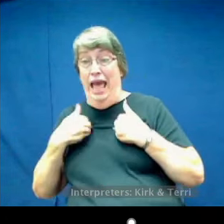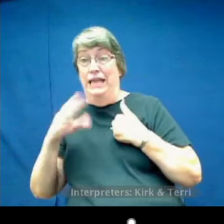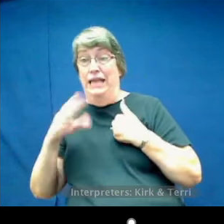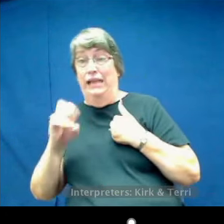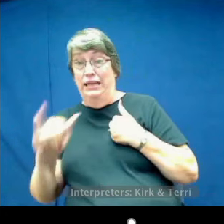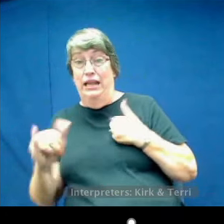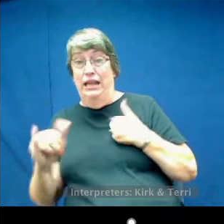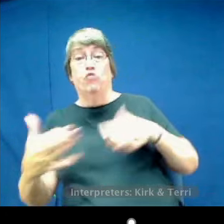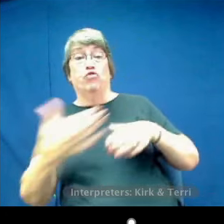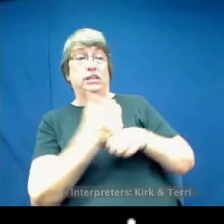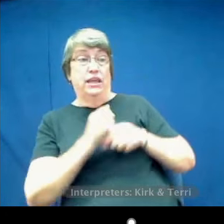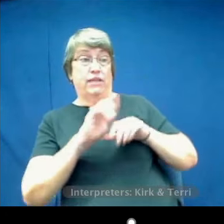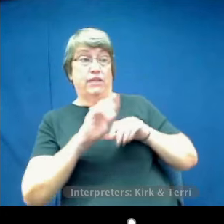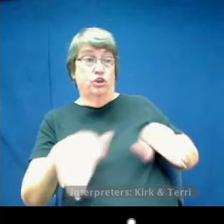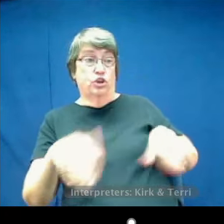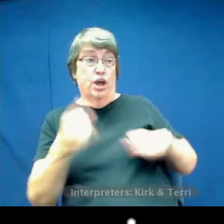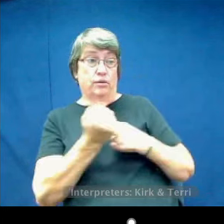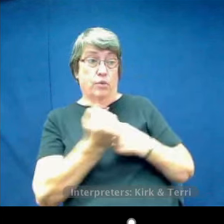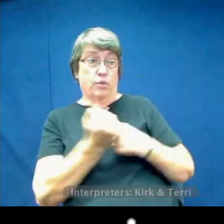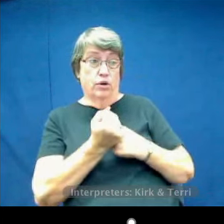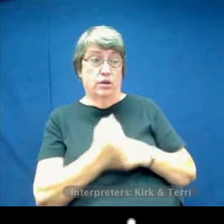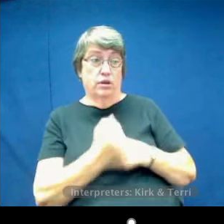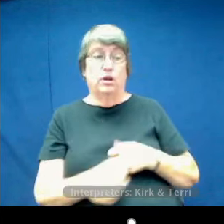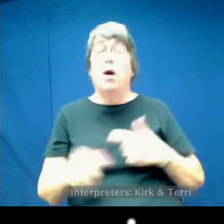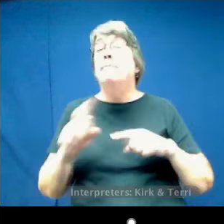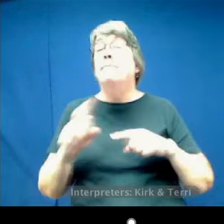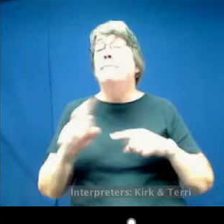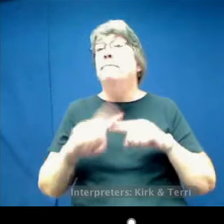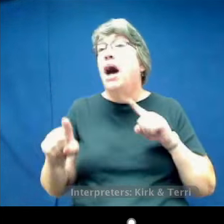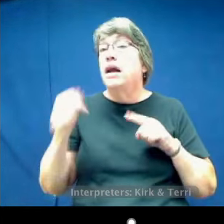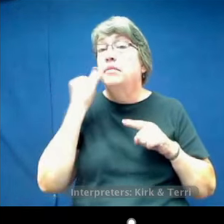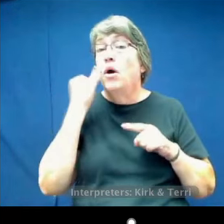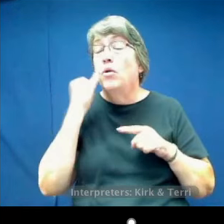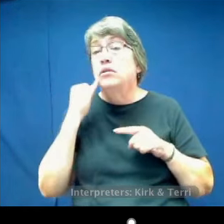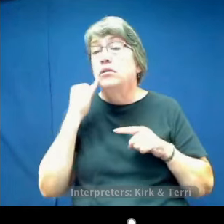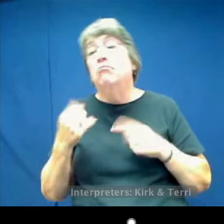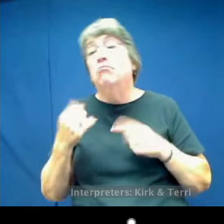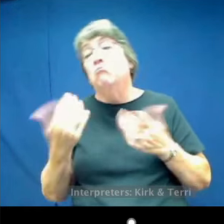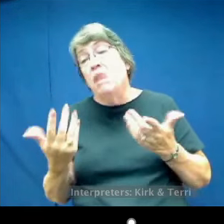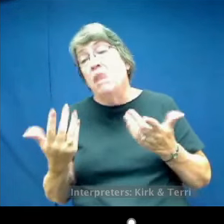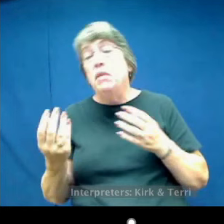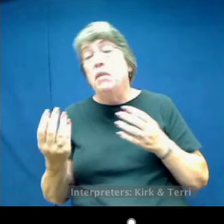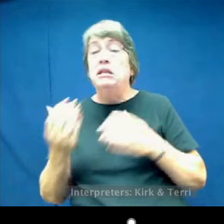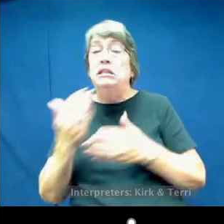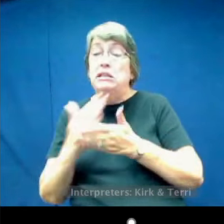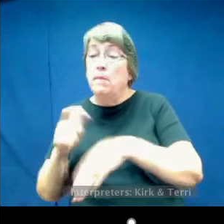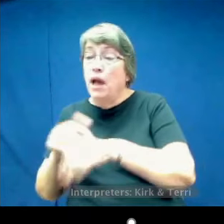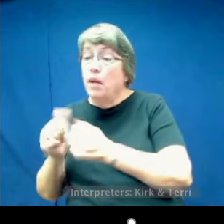But it can also be reduced if the child spends more time with the non-custodial parent.